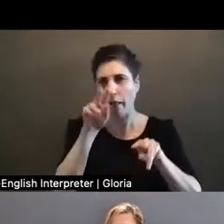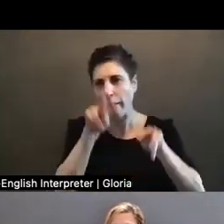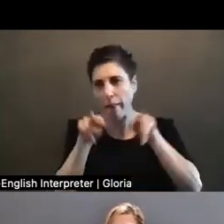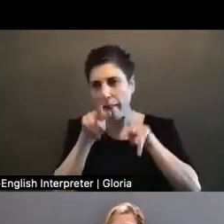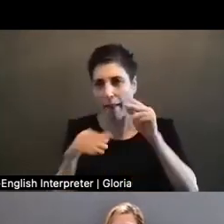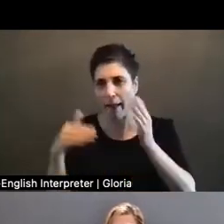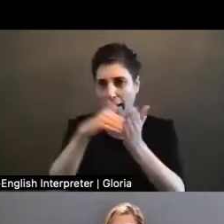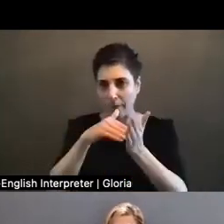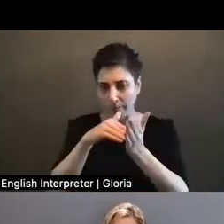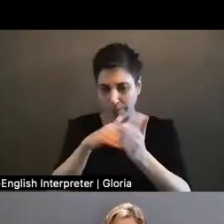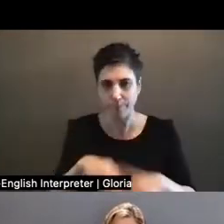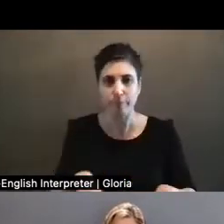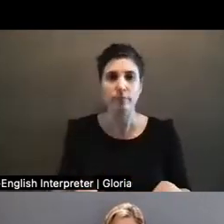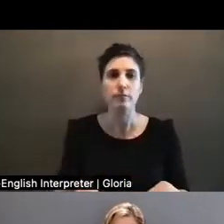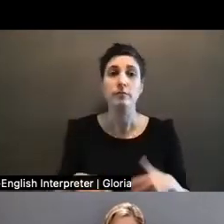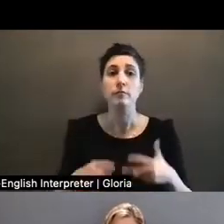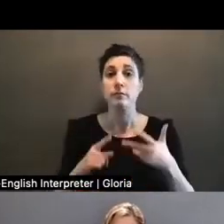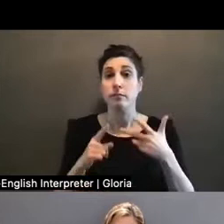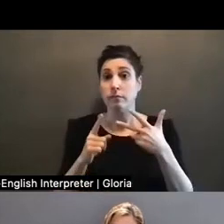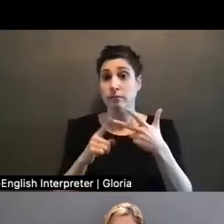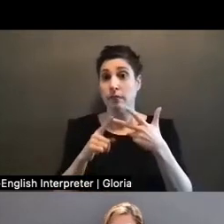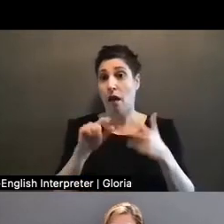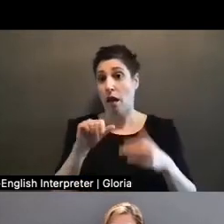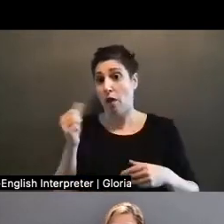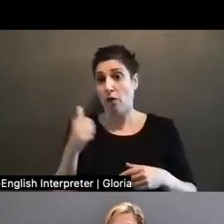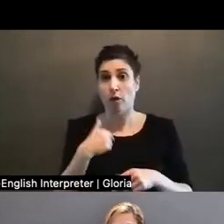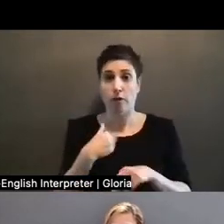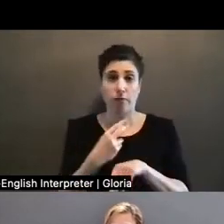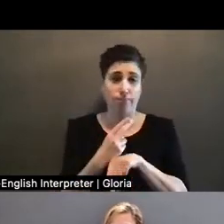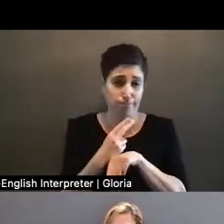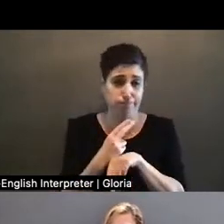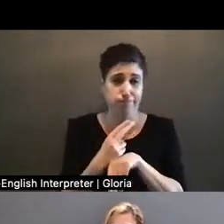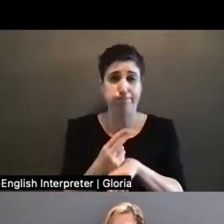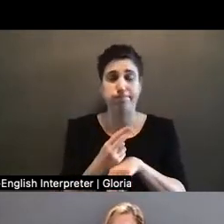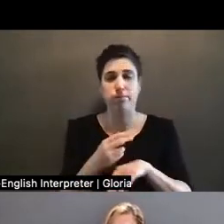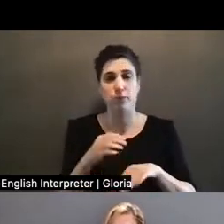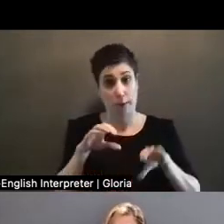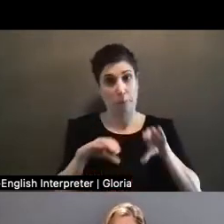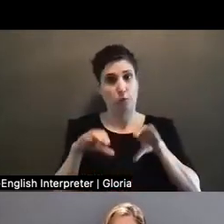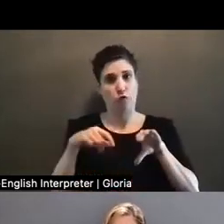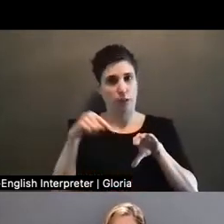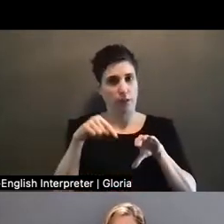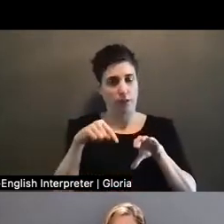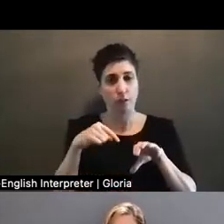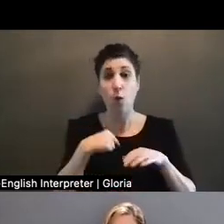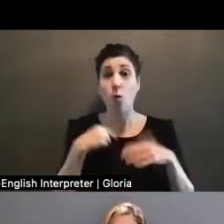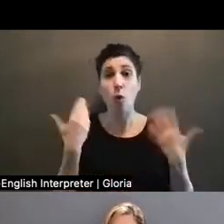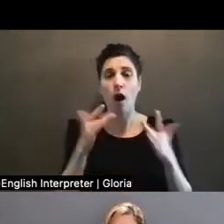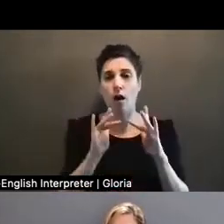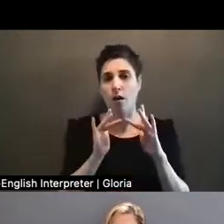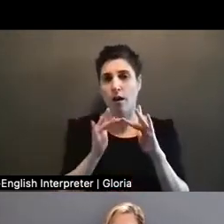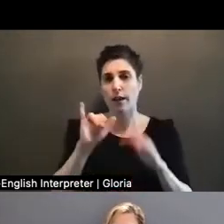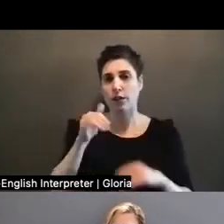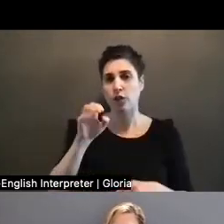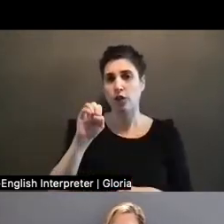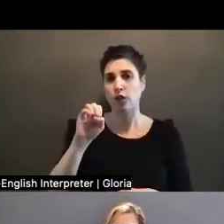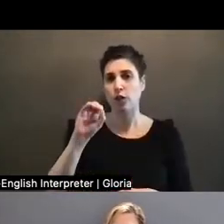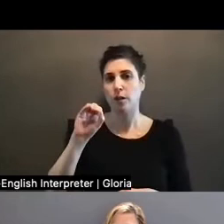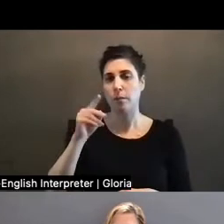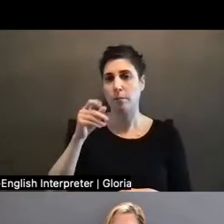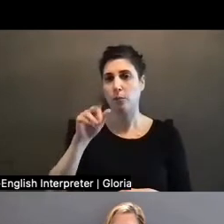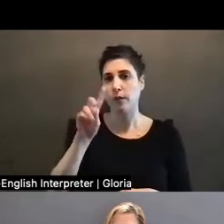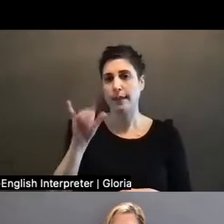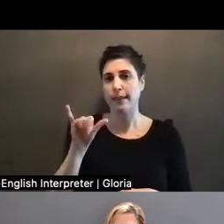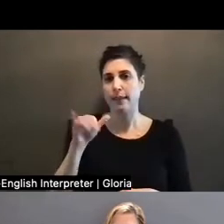Another really useful resource that I used a lot in chemistry was online Jeopardy. And the link is there in